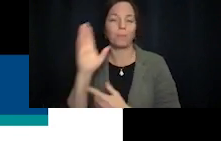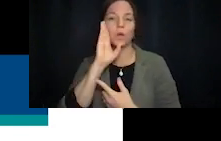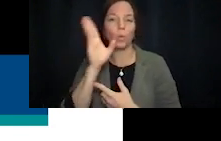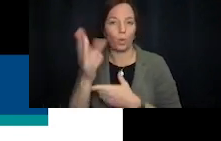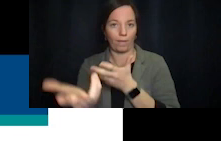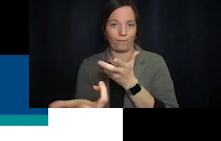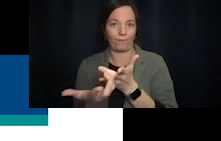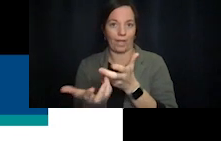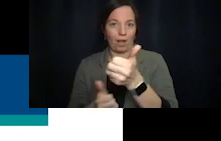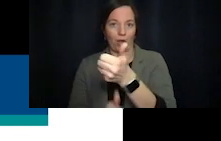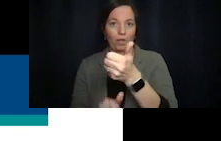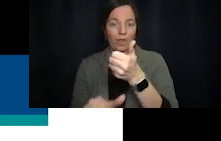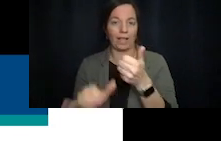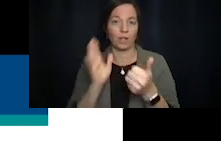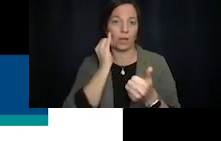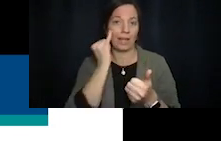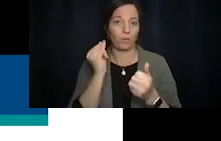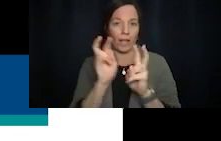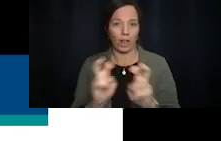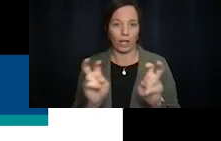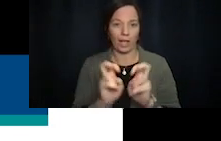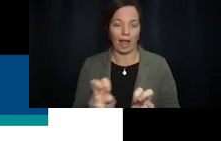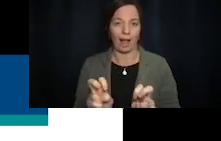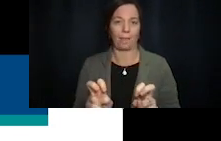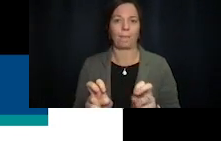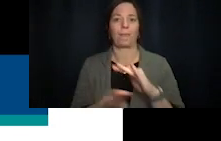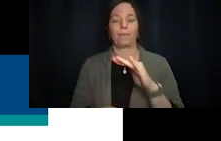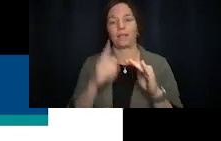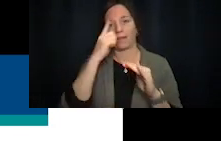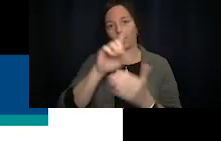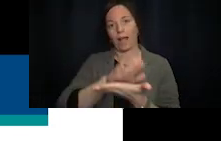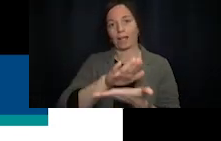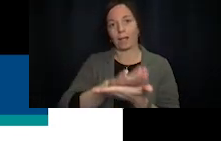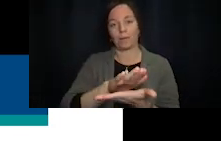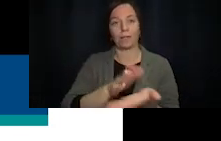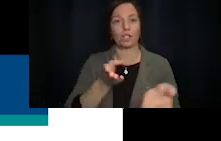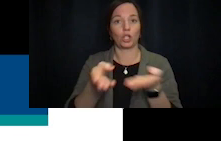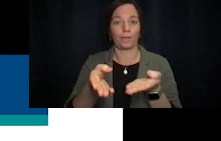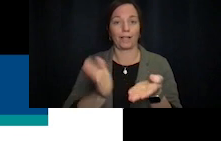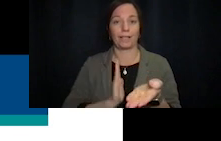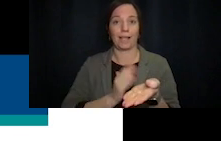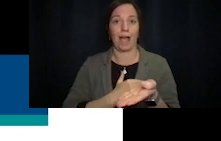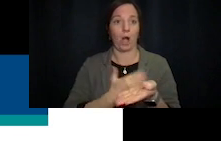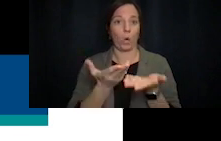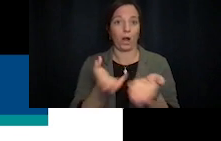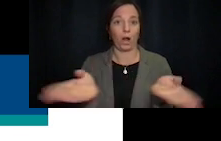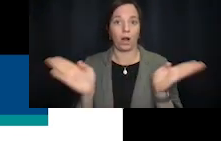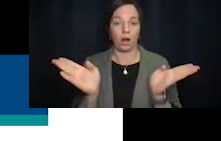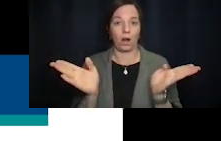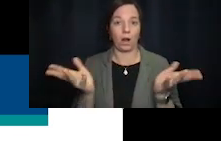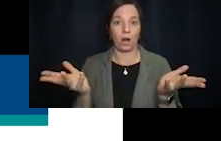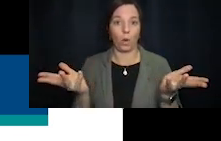So if we look at the basis for academic senates in our purview, things that we have primacy in